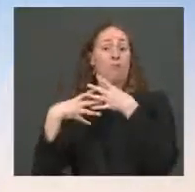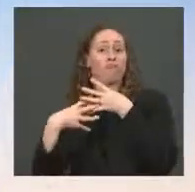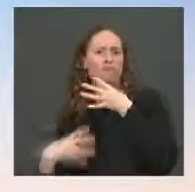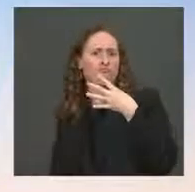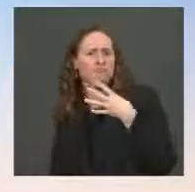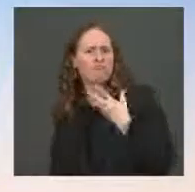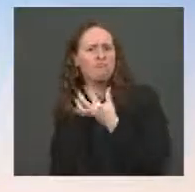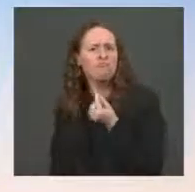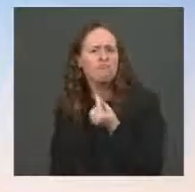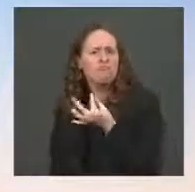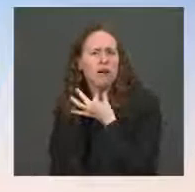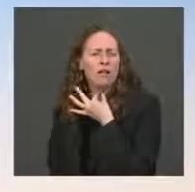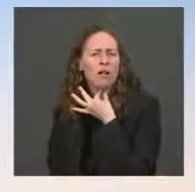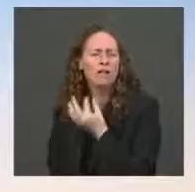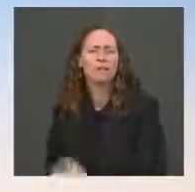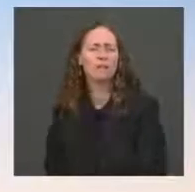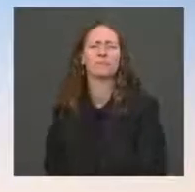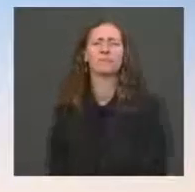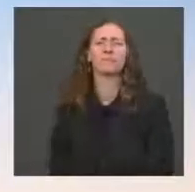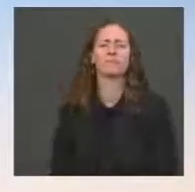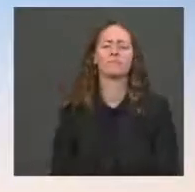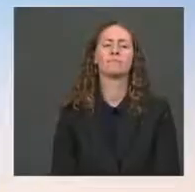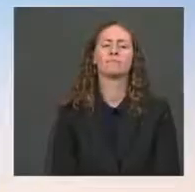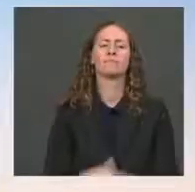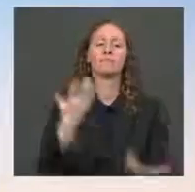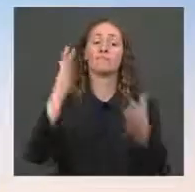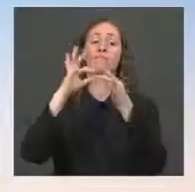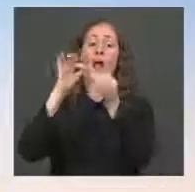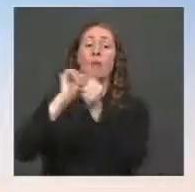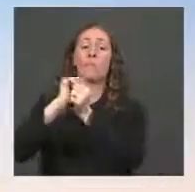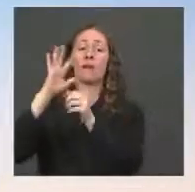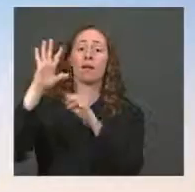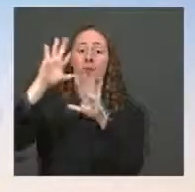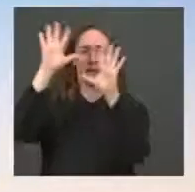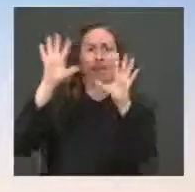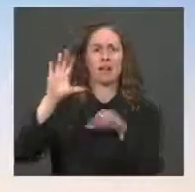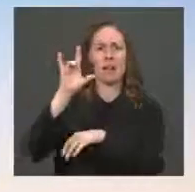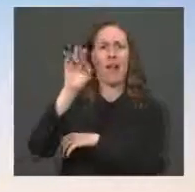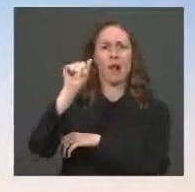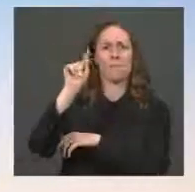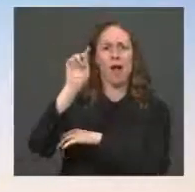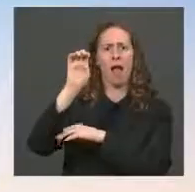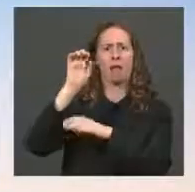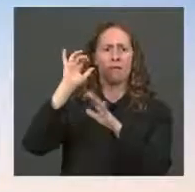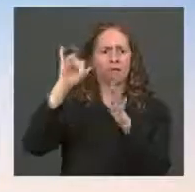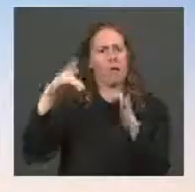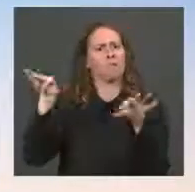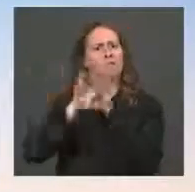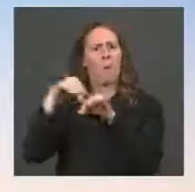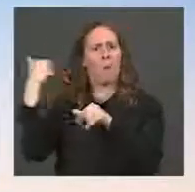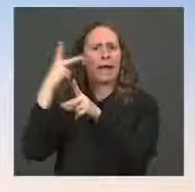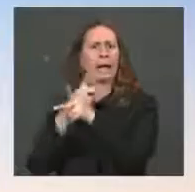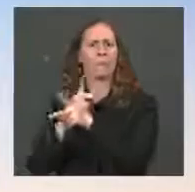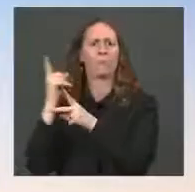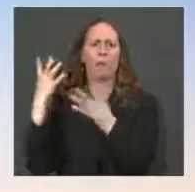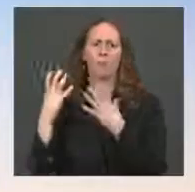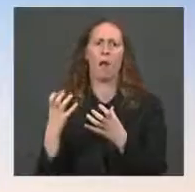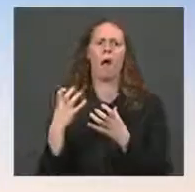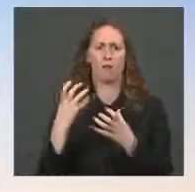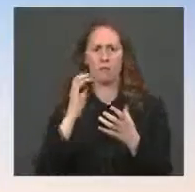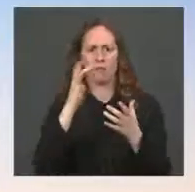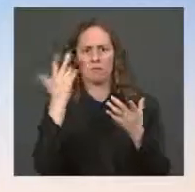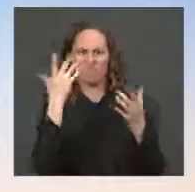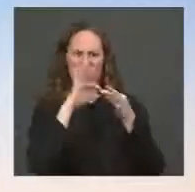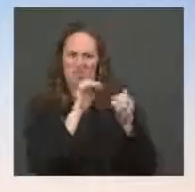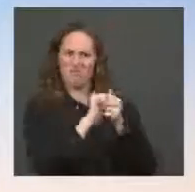climate components of the package are incredibly important to the president, and there are some key components in the infrastructure